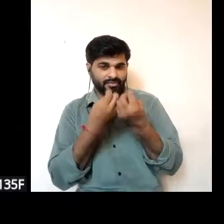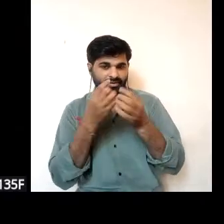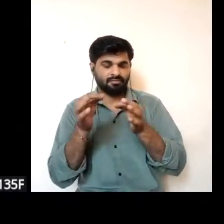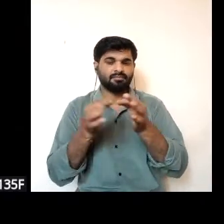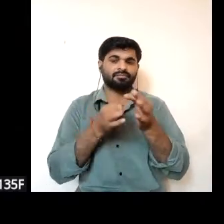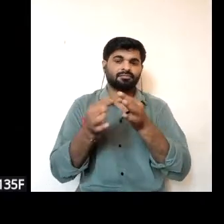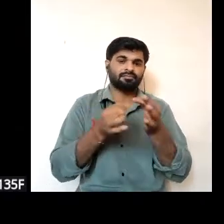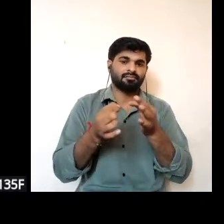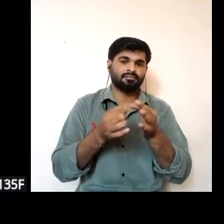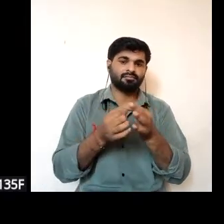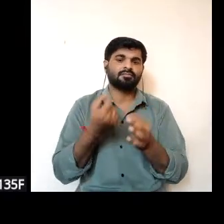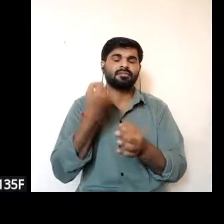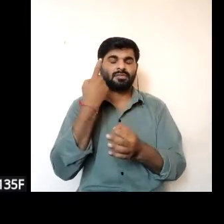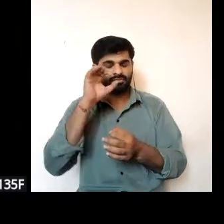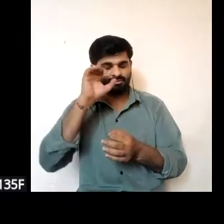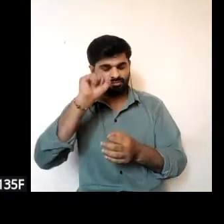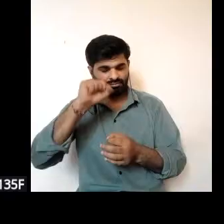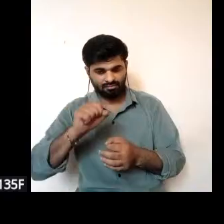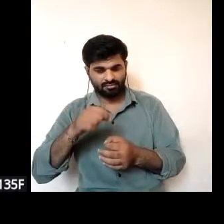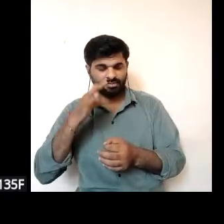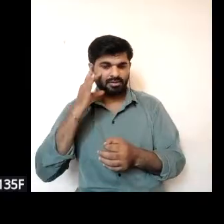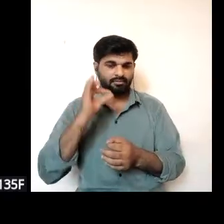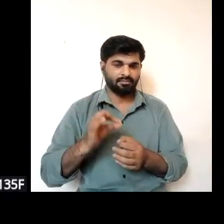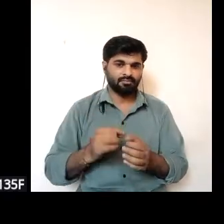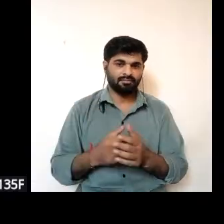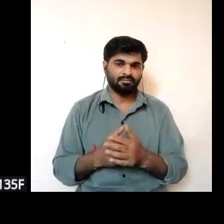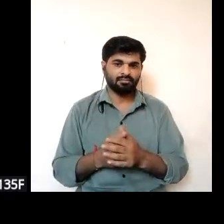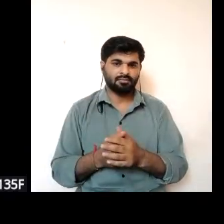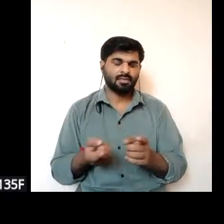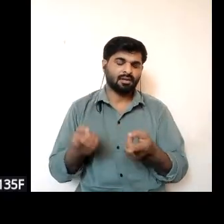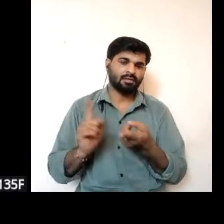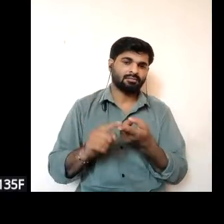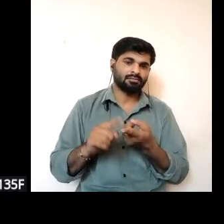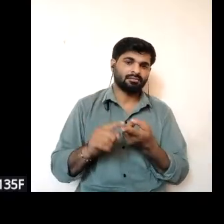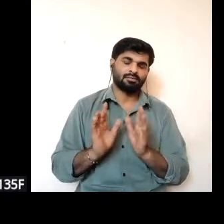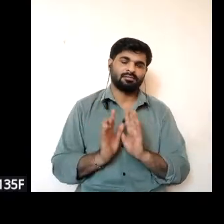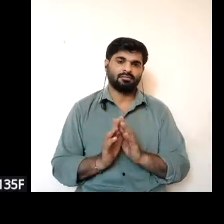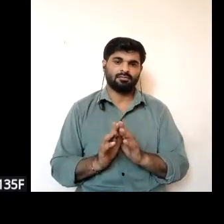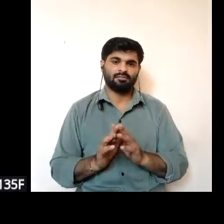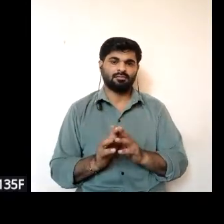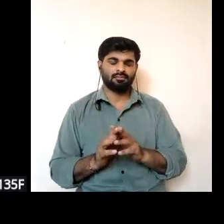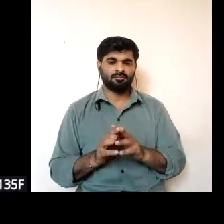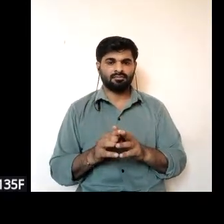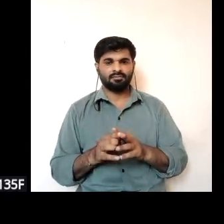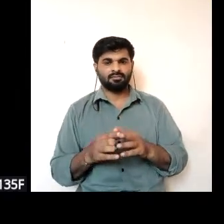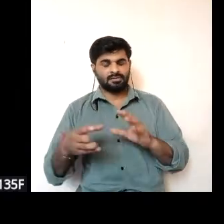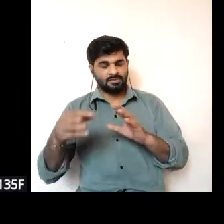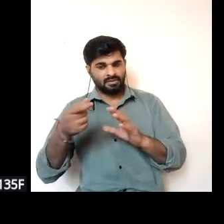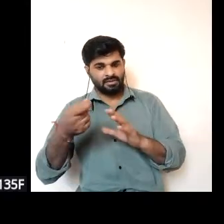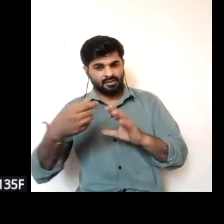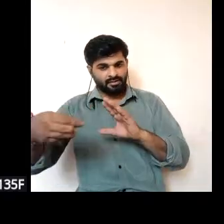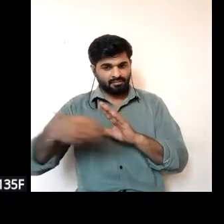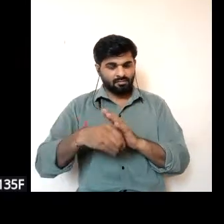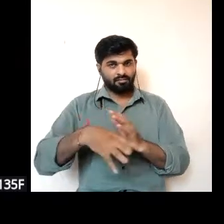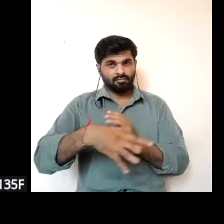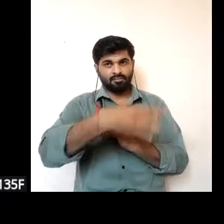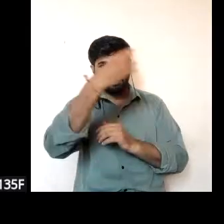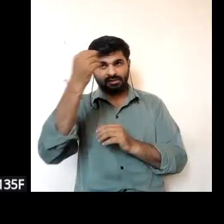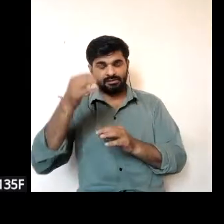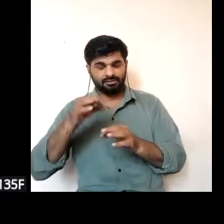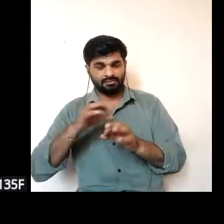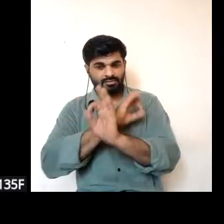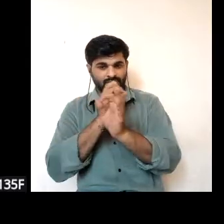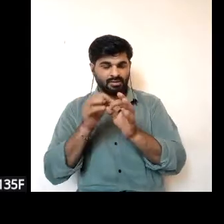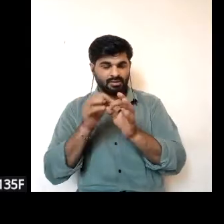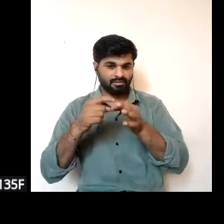understood, yes, it is important. And that's how, of course, the commission didn't have overnight. This question was prepared and the